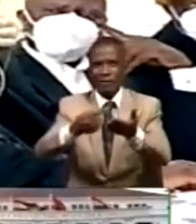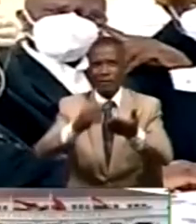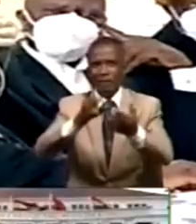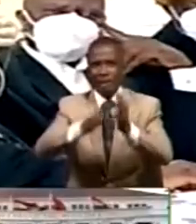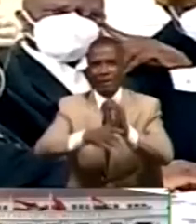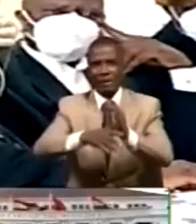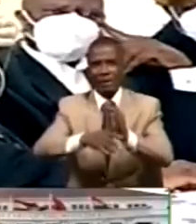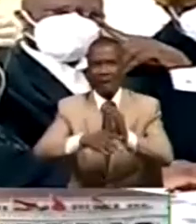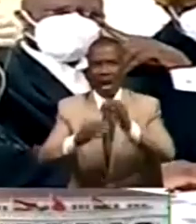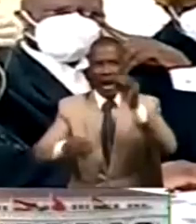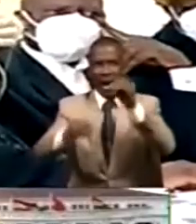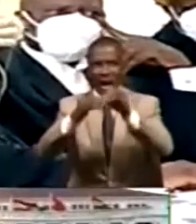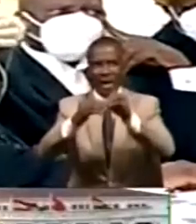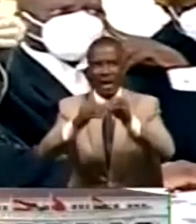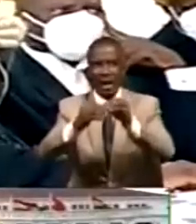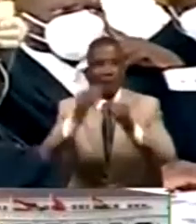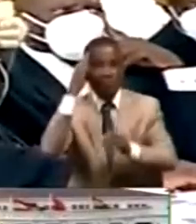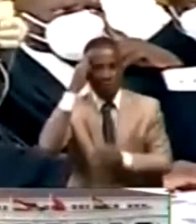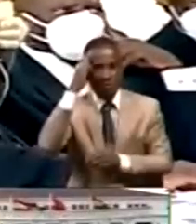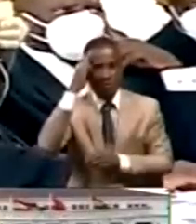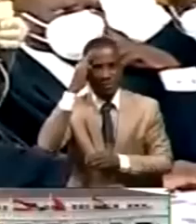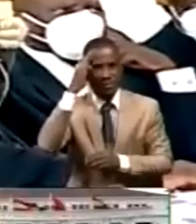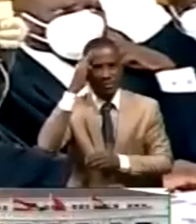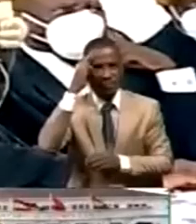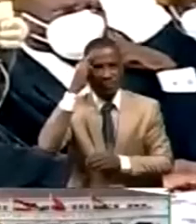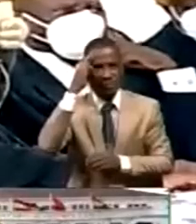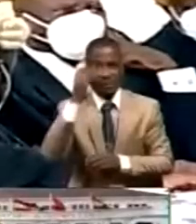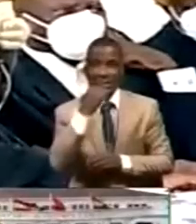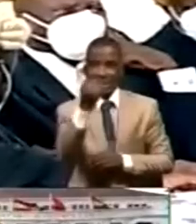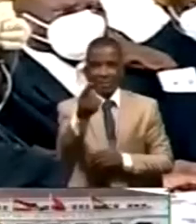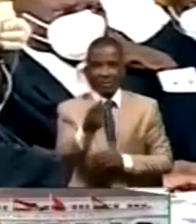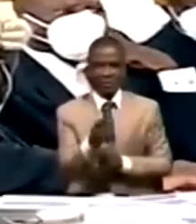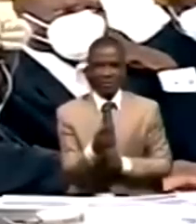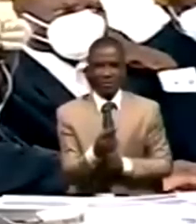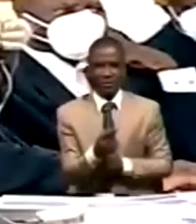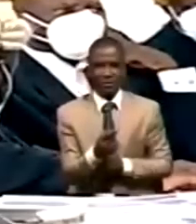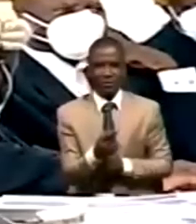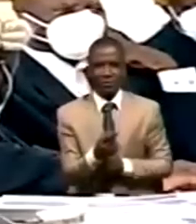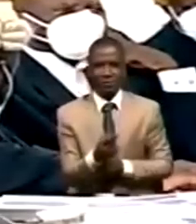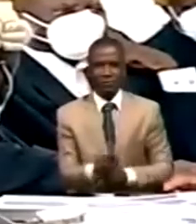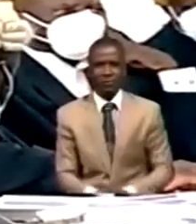single reason for their refusal to sign. I'm putting that to you.